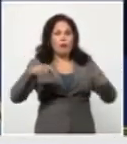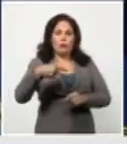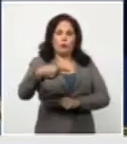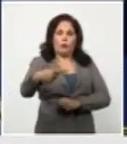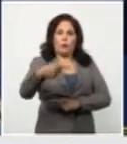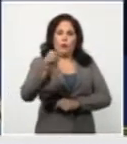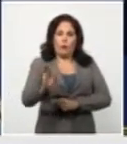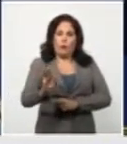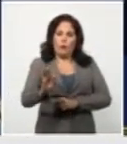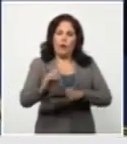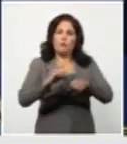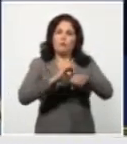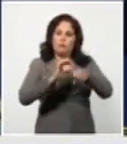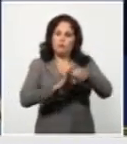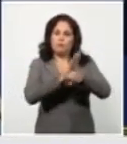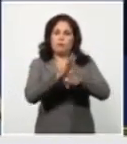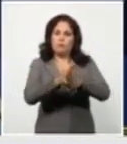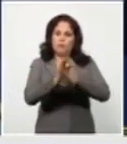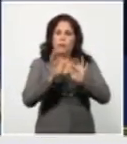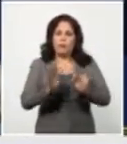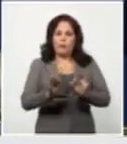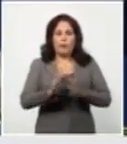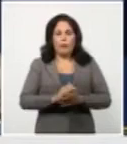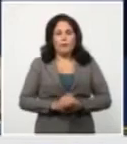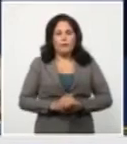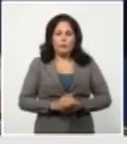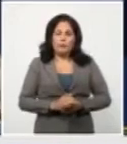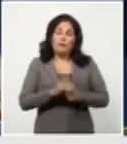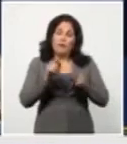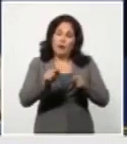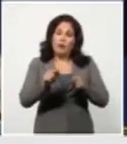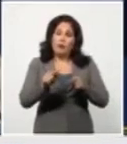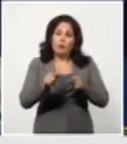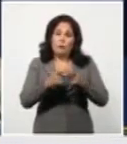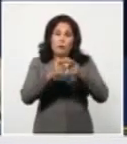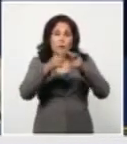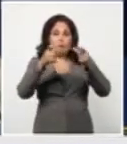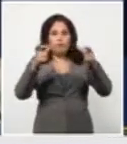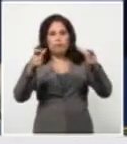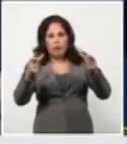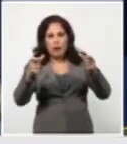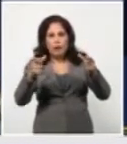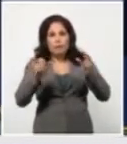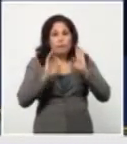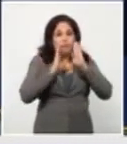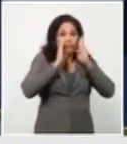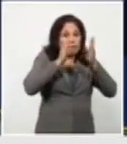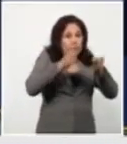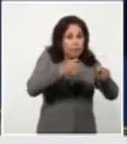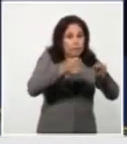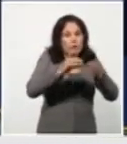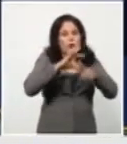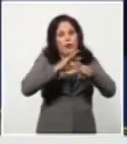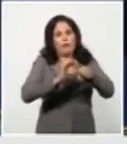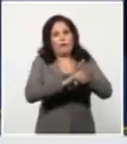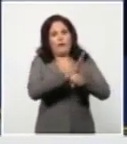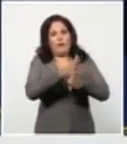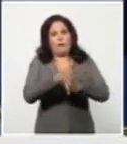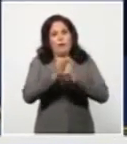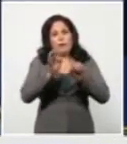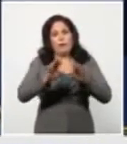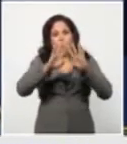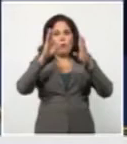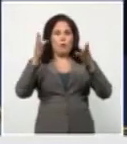Above all, the United States of America and Brazil have had a growth in number over the last